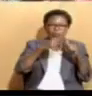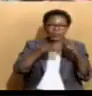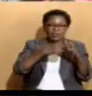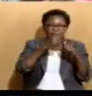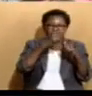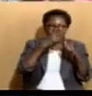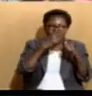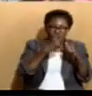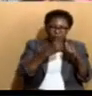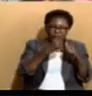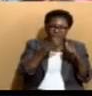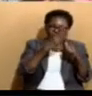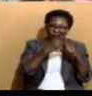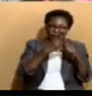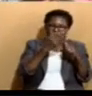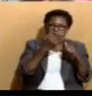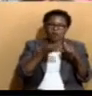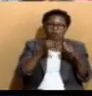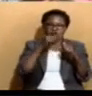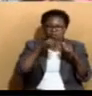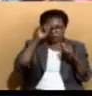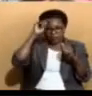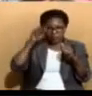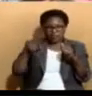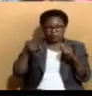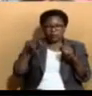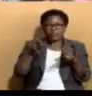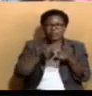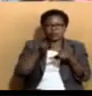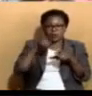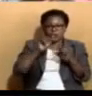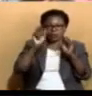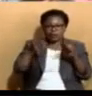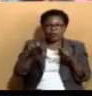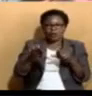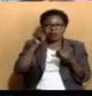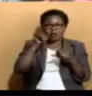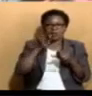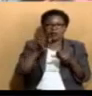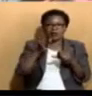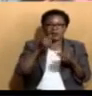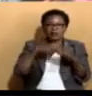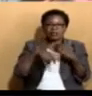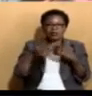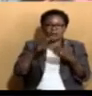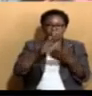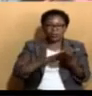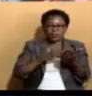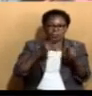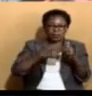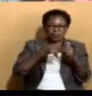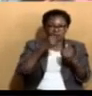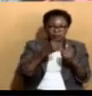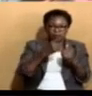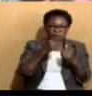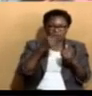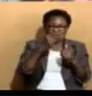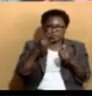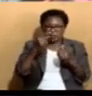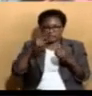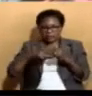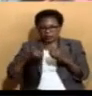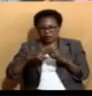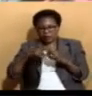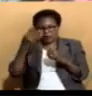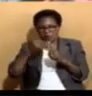714, 719 of that judgment. And you find this at page 7137